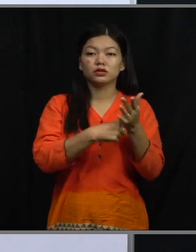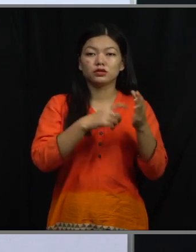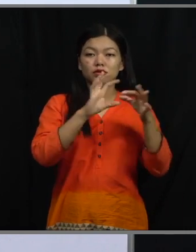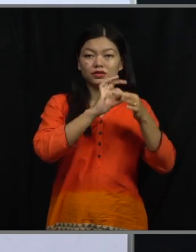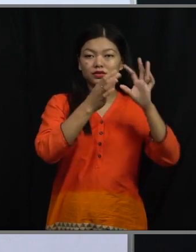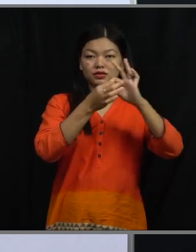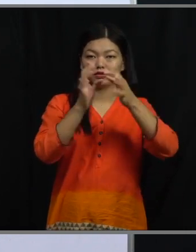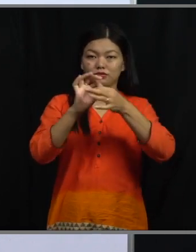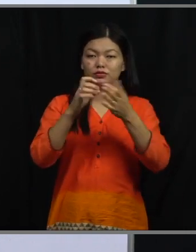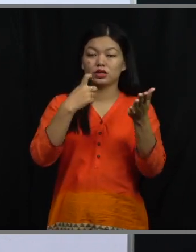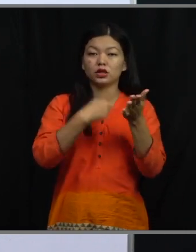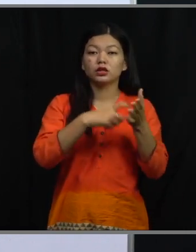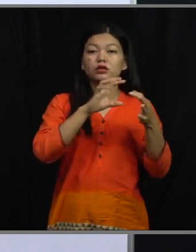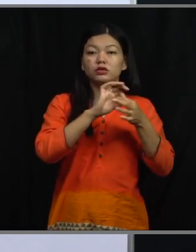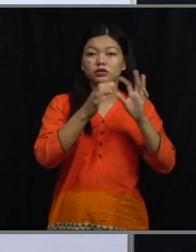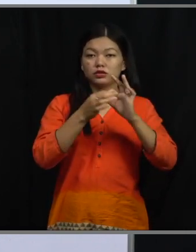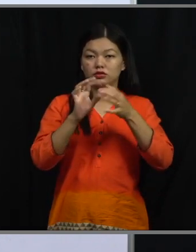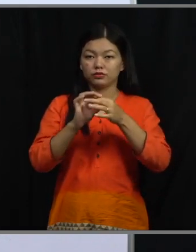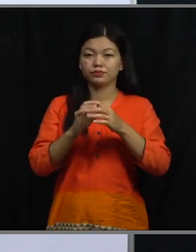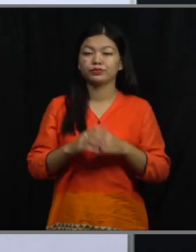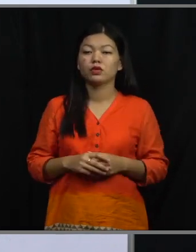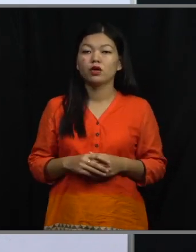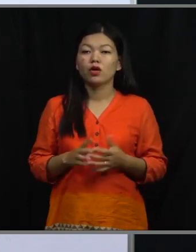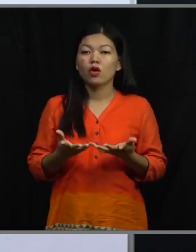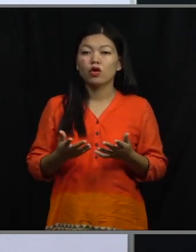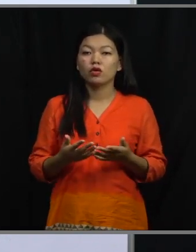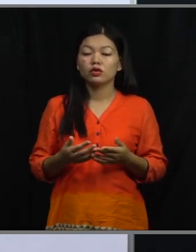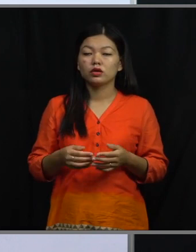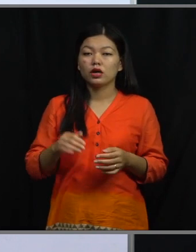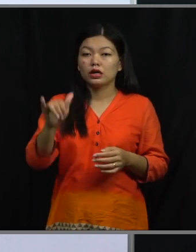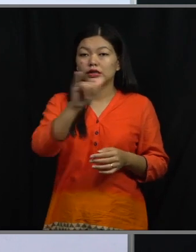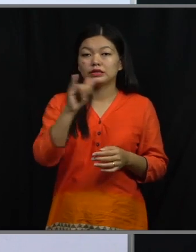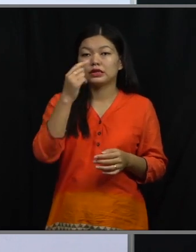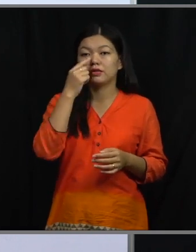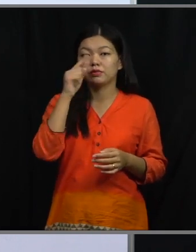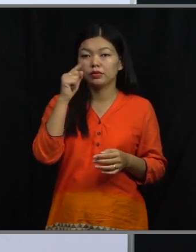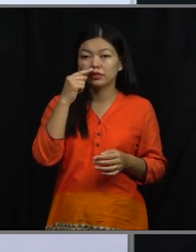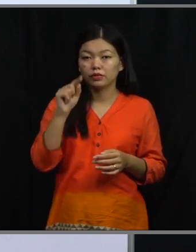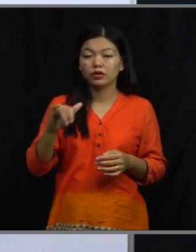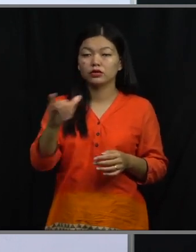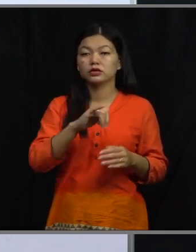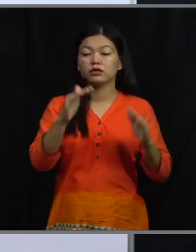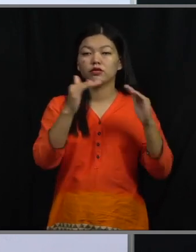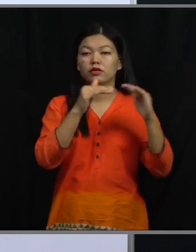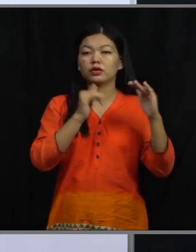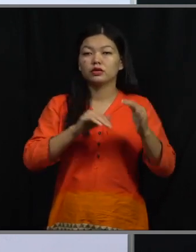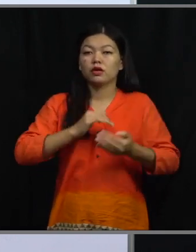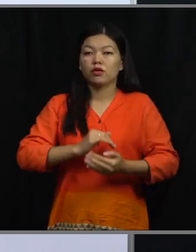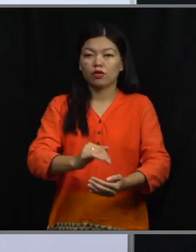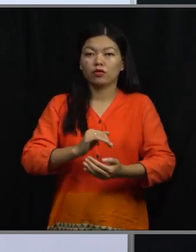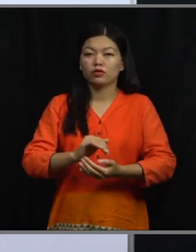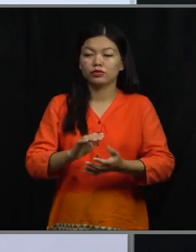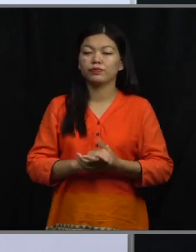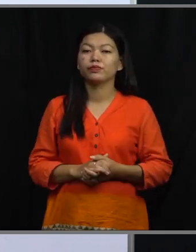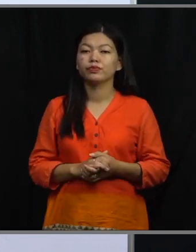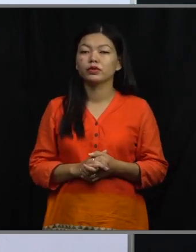okay? Common blood, that is what it means here, okay? Or marriage and adoption, okay? After you get